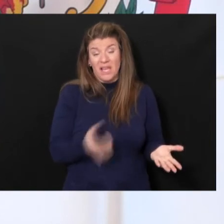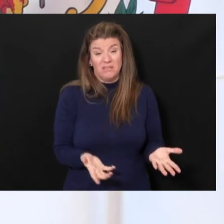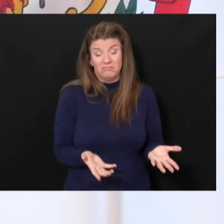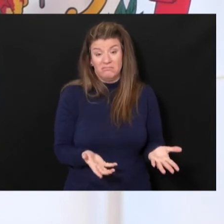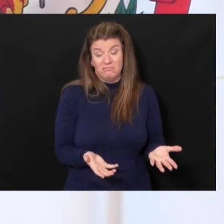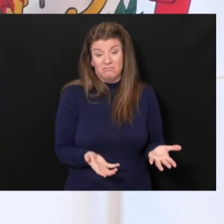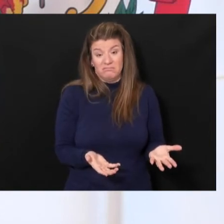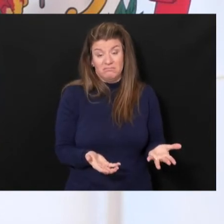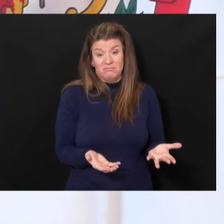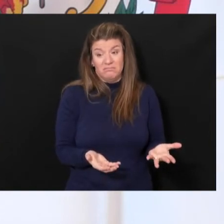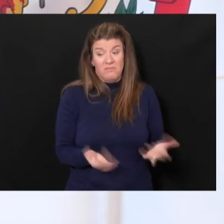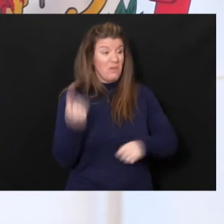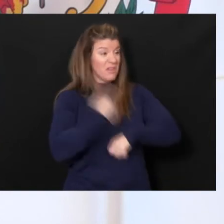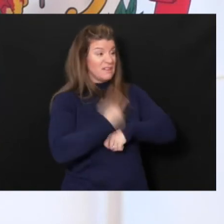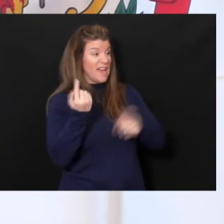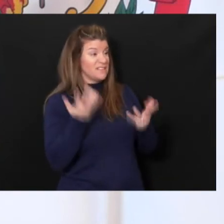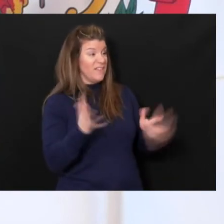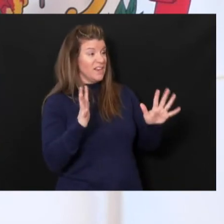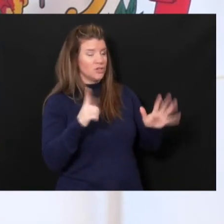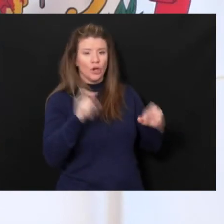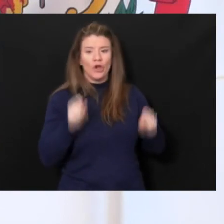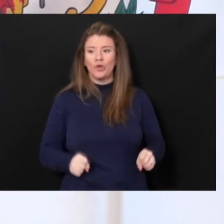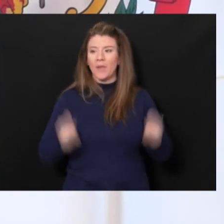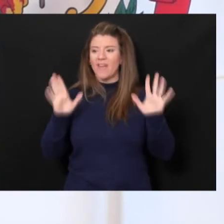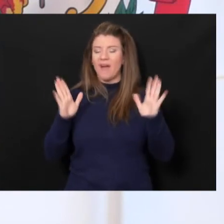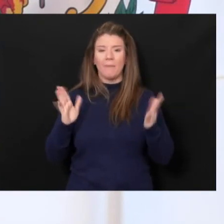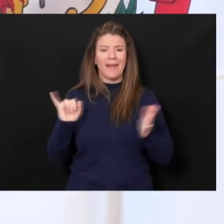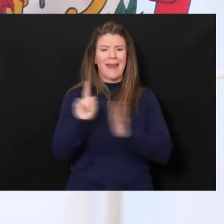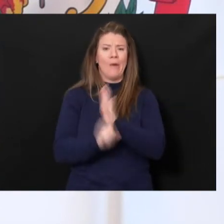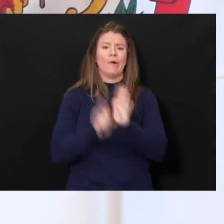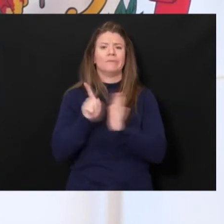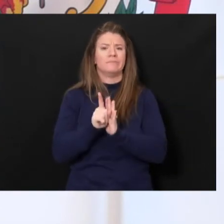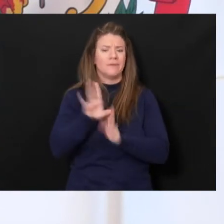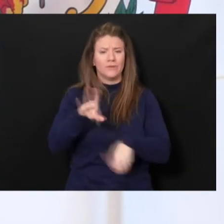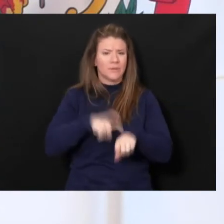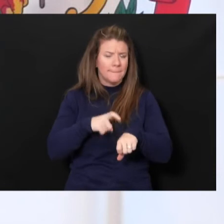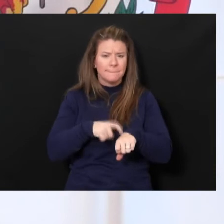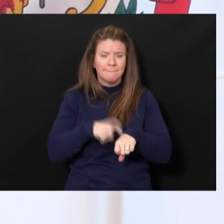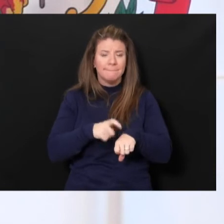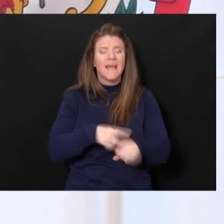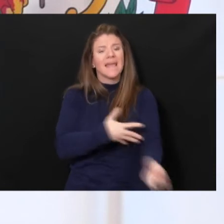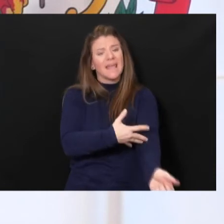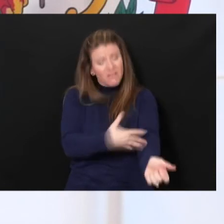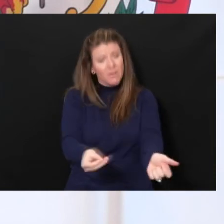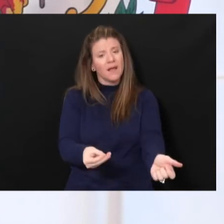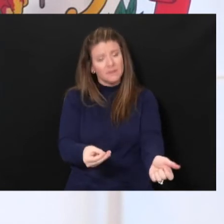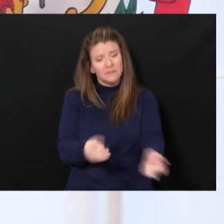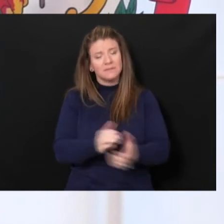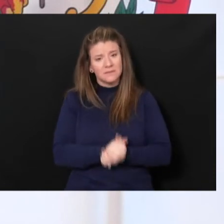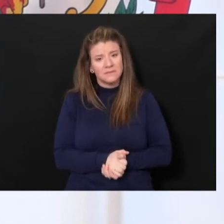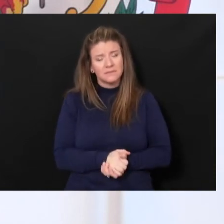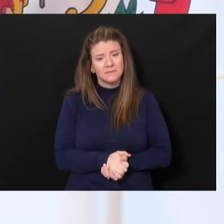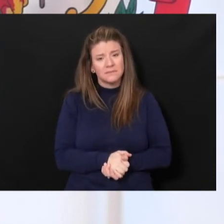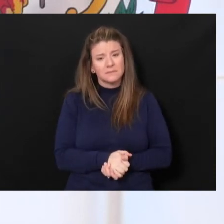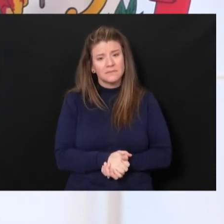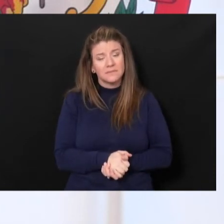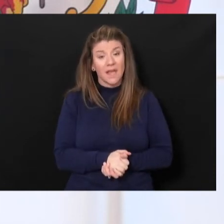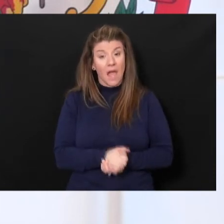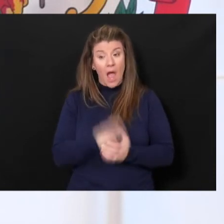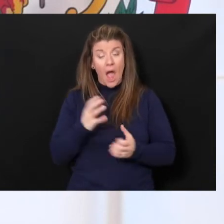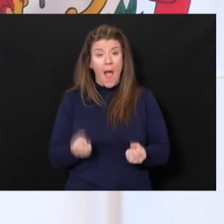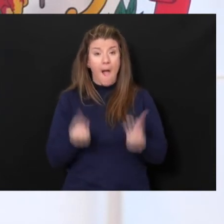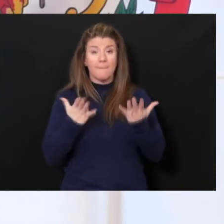day, you know, to give up maybe a little over an hour of your time, give blood. How much is a life